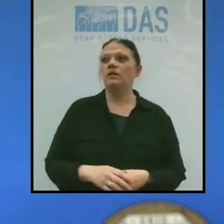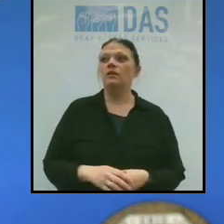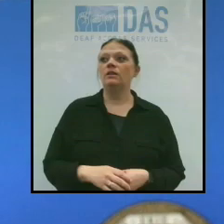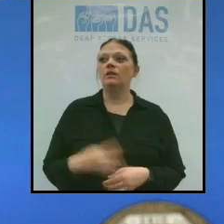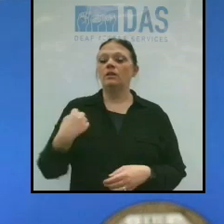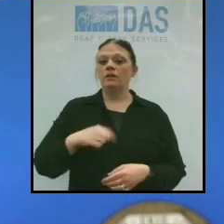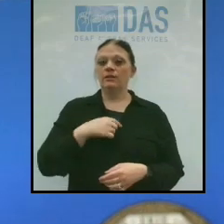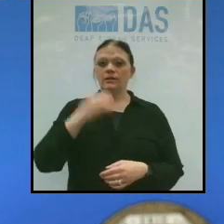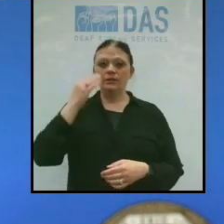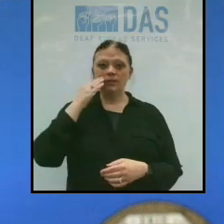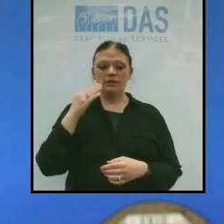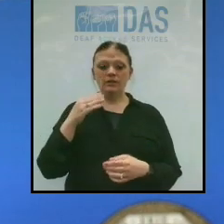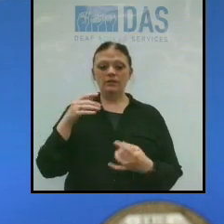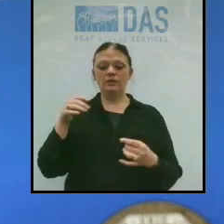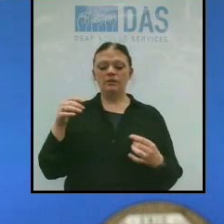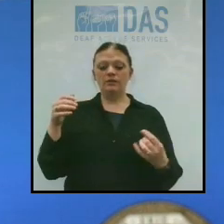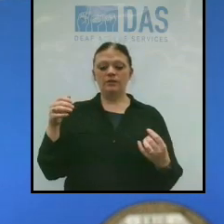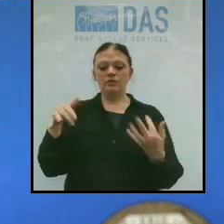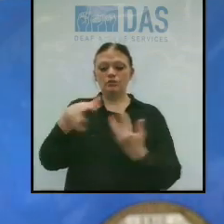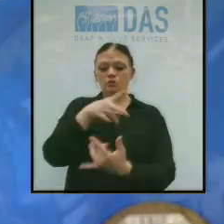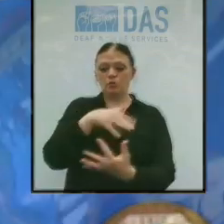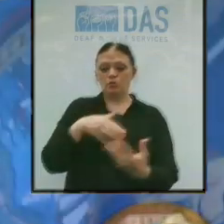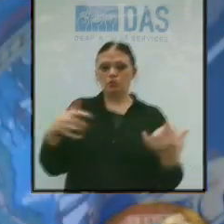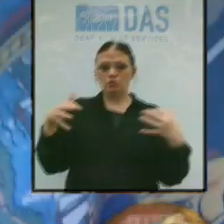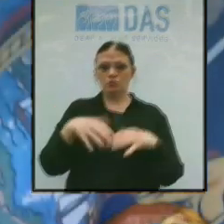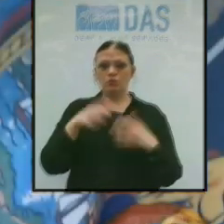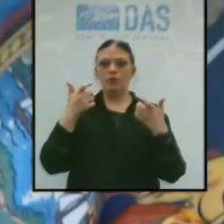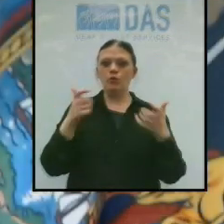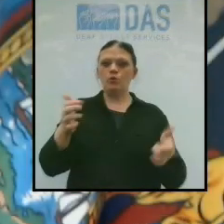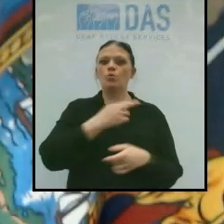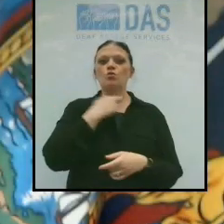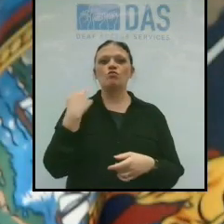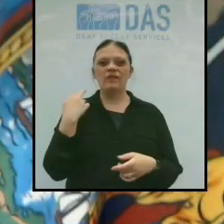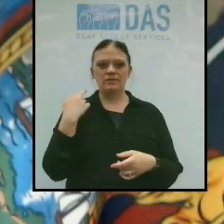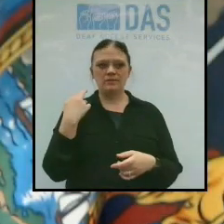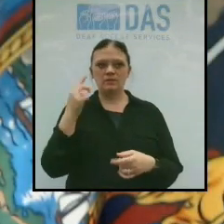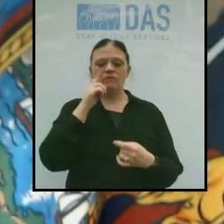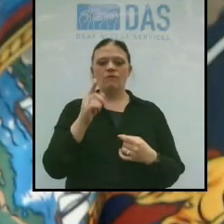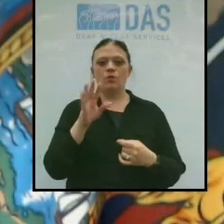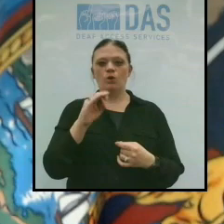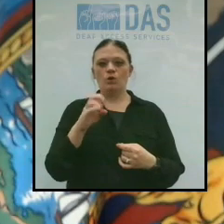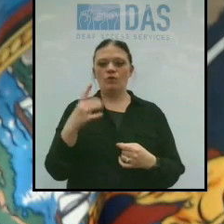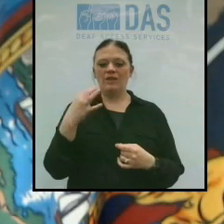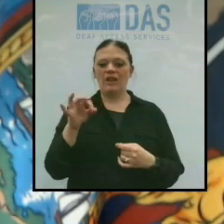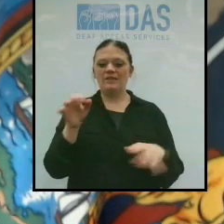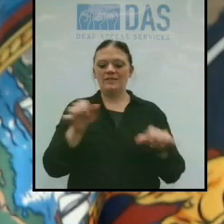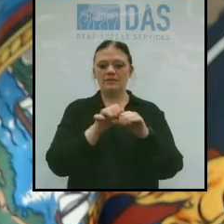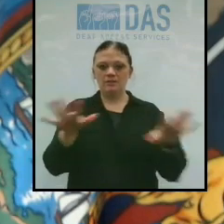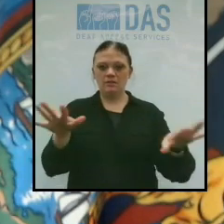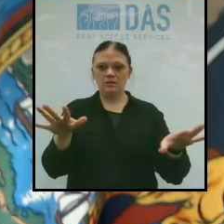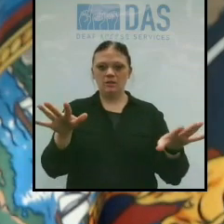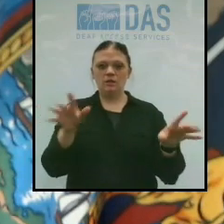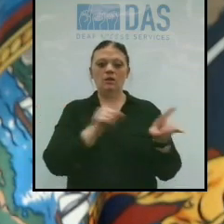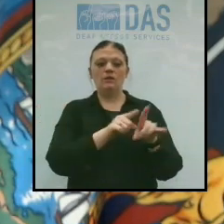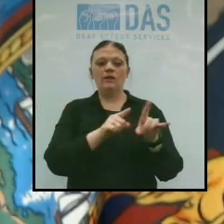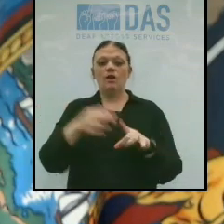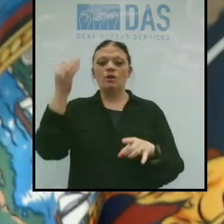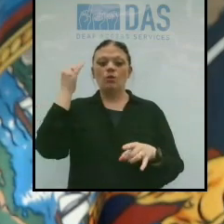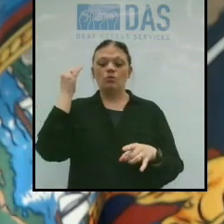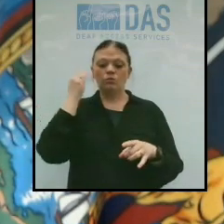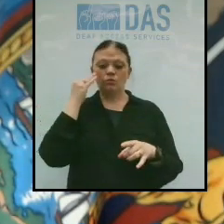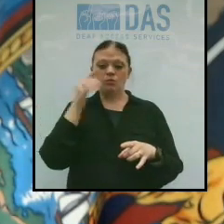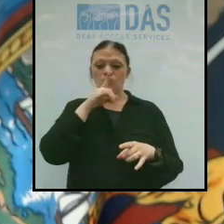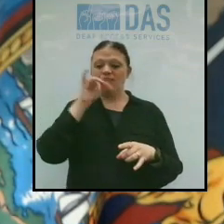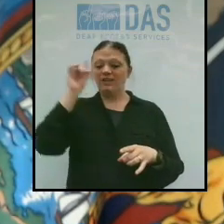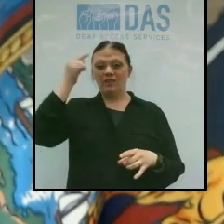that social gatherings are still a huge risk factor for COVID-19 transmission, and we also know that it's